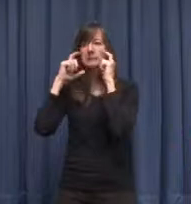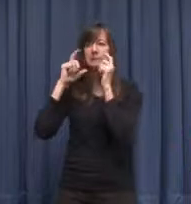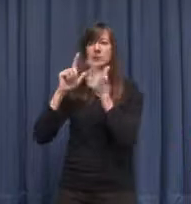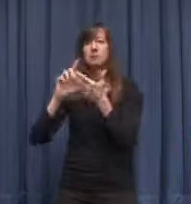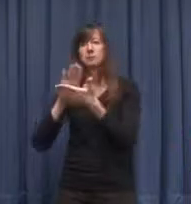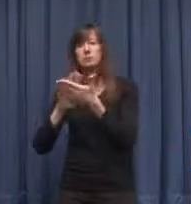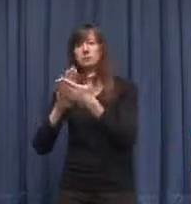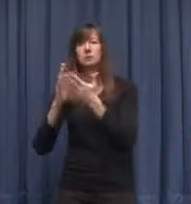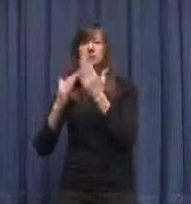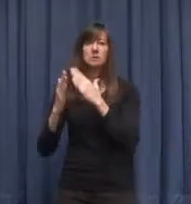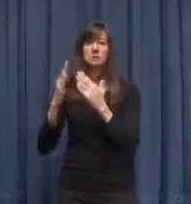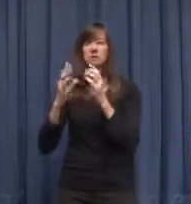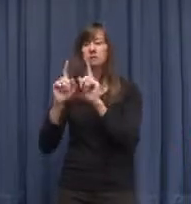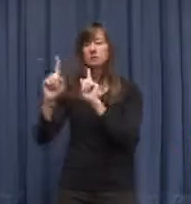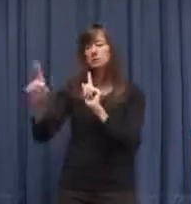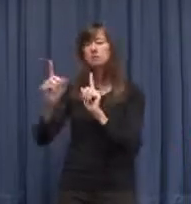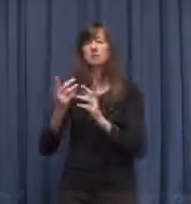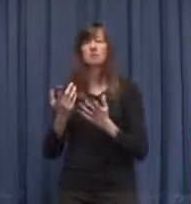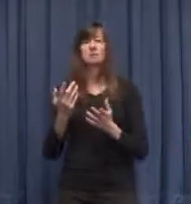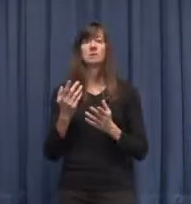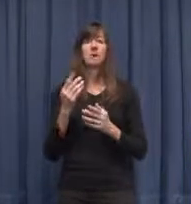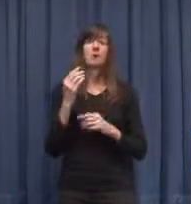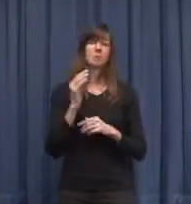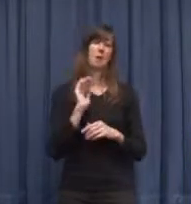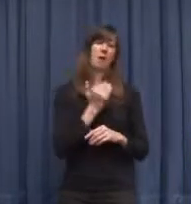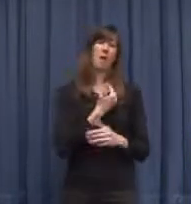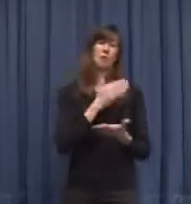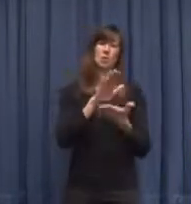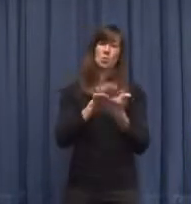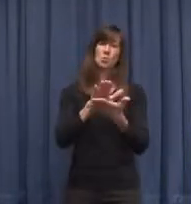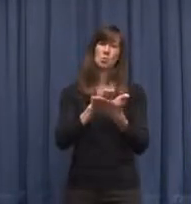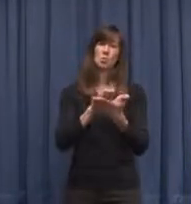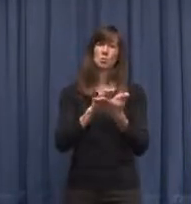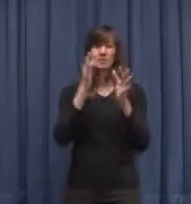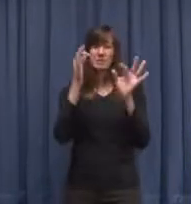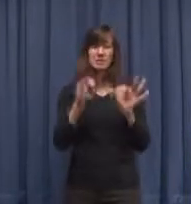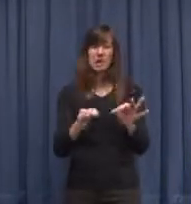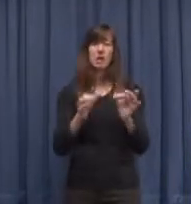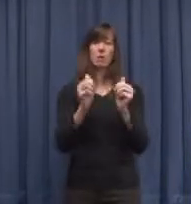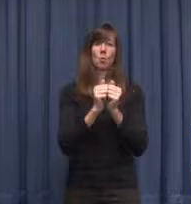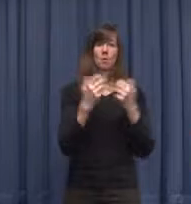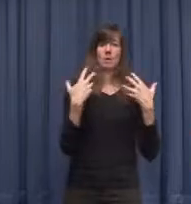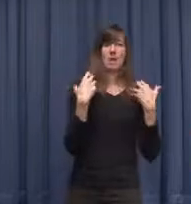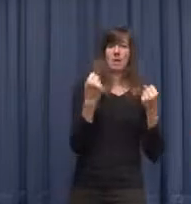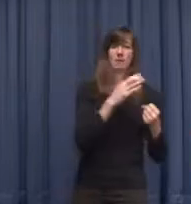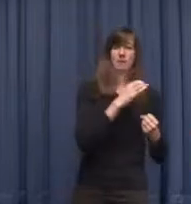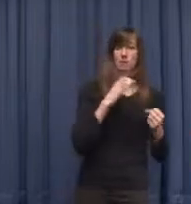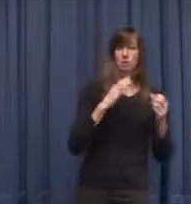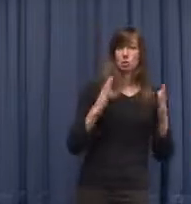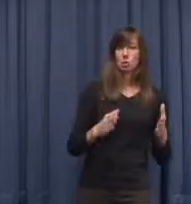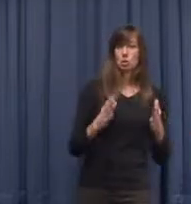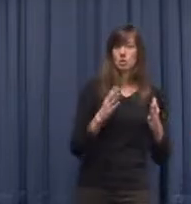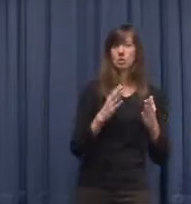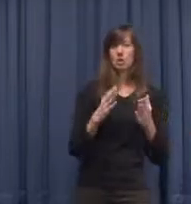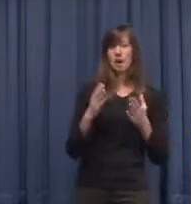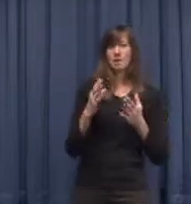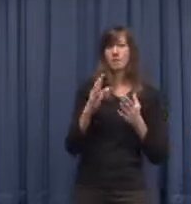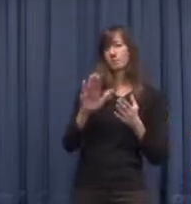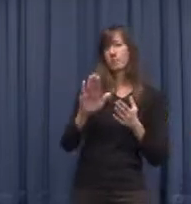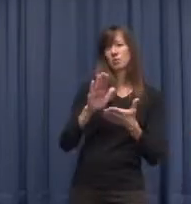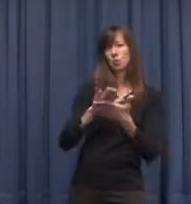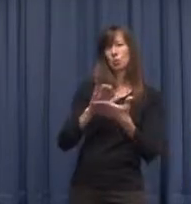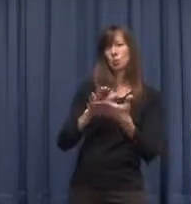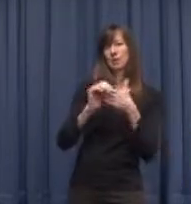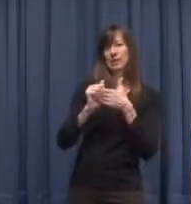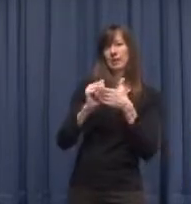that closely, and our health commissioner will have that dialogue with the school leaders as they really wrestle with